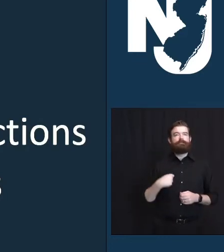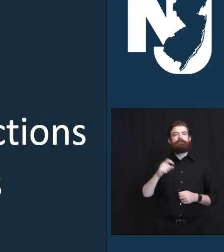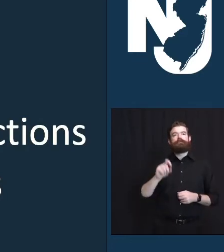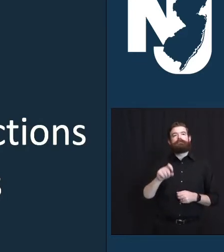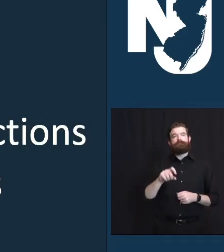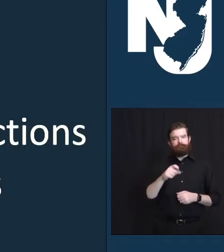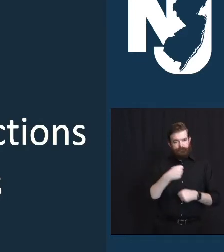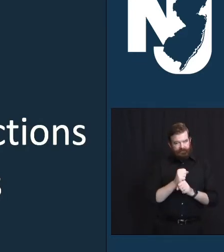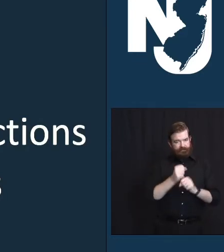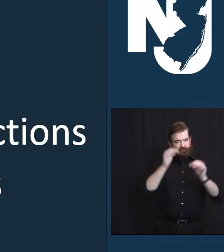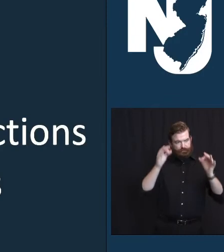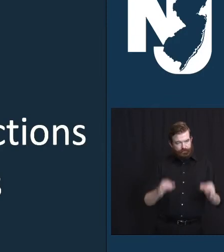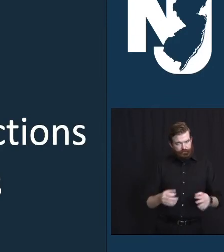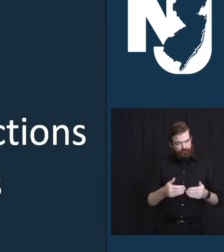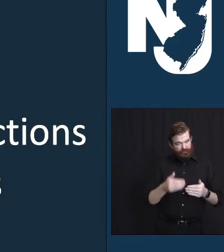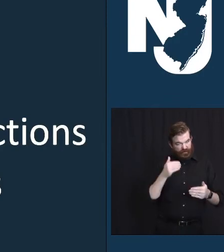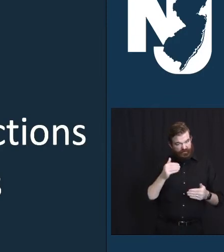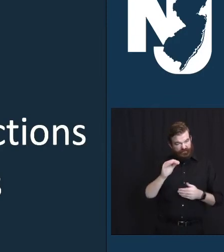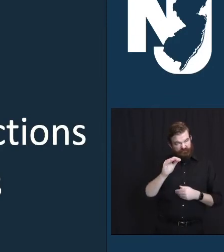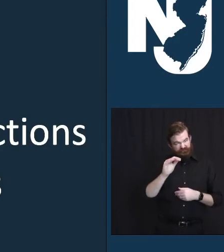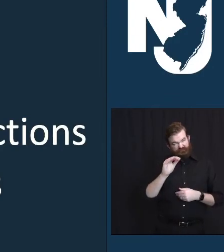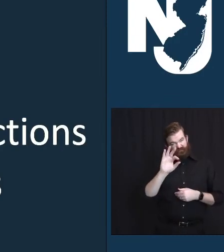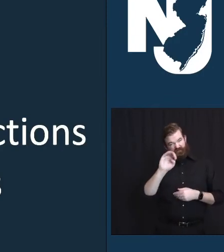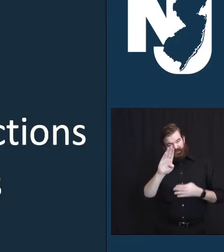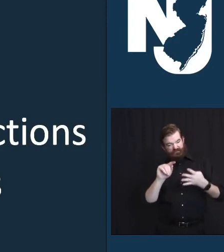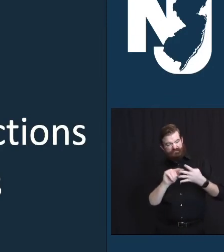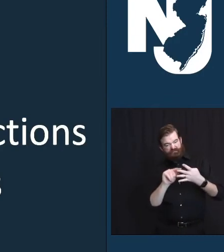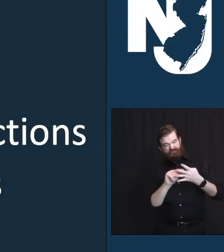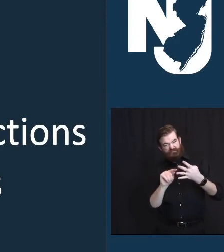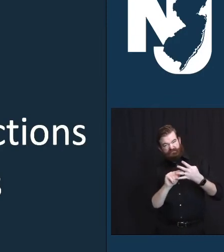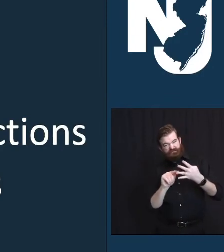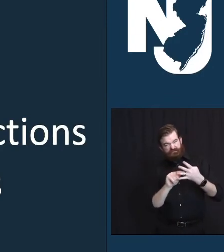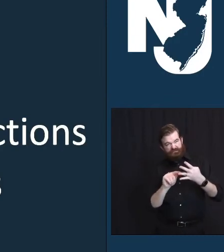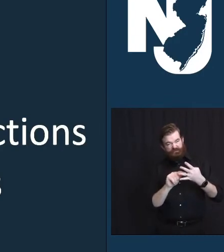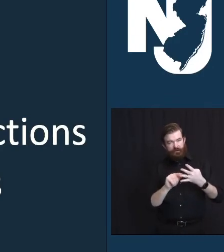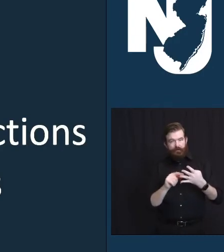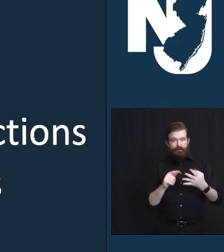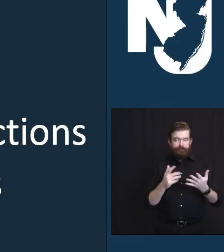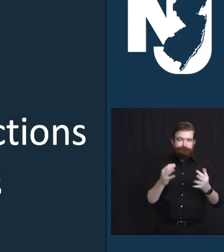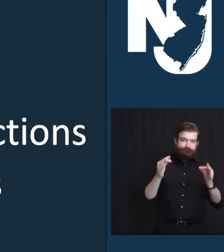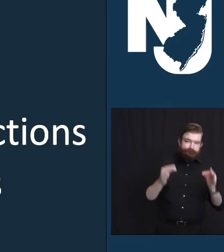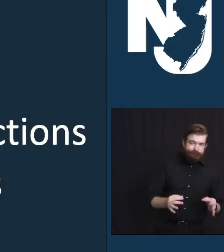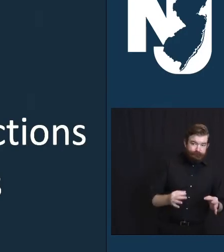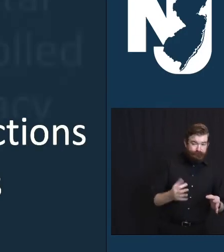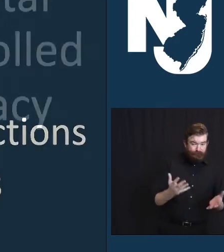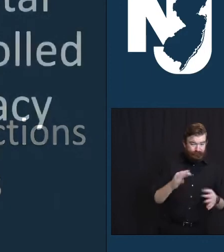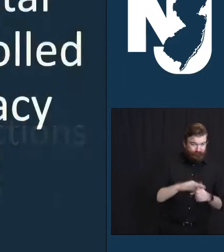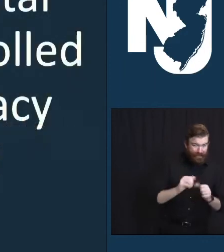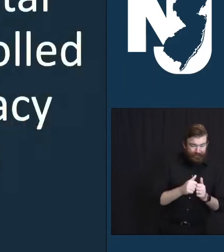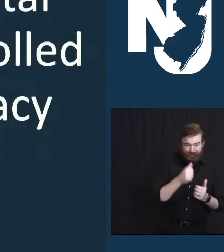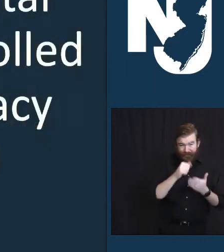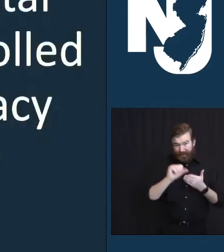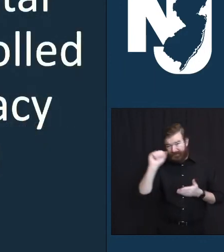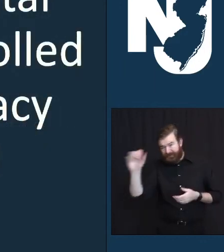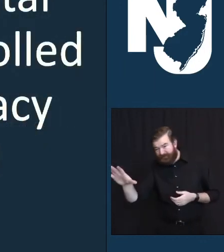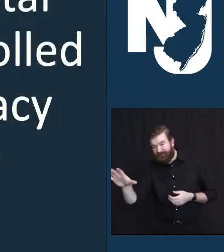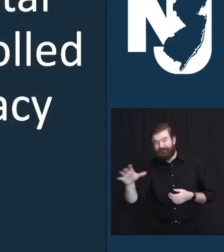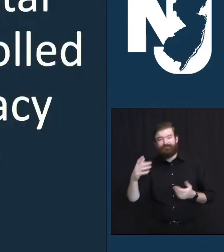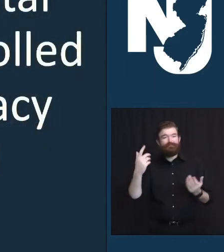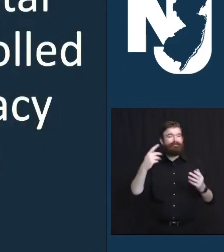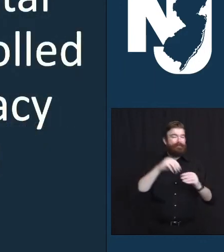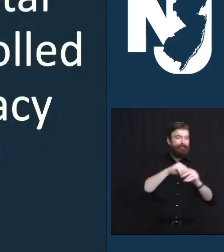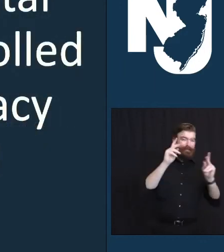to make that call based on where the numbers are and where we think they're headed, not only at that time, but going forward. And before I get to the numbers, and